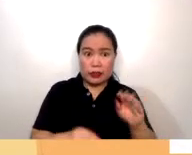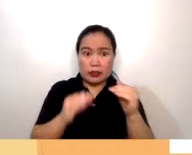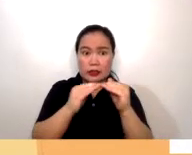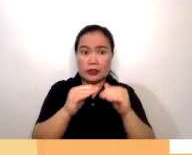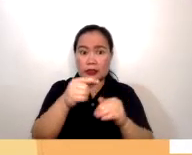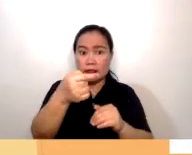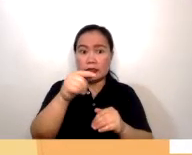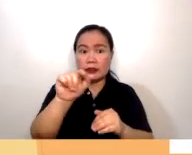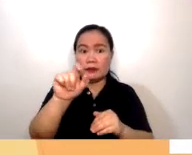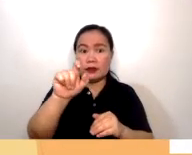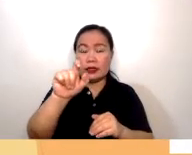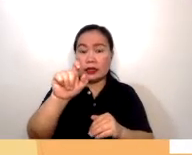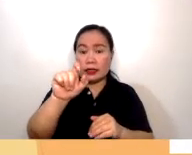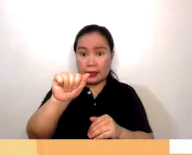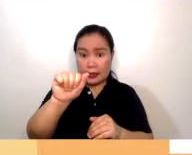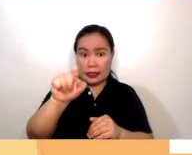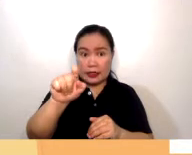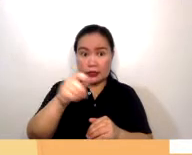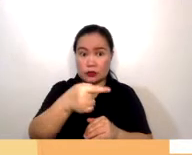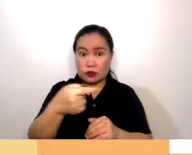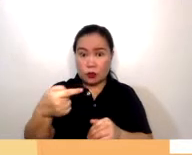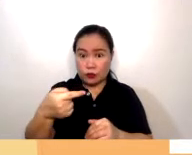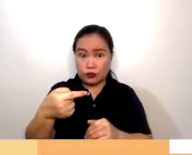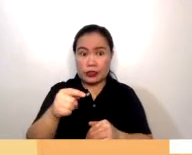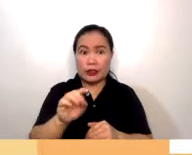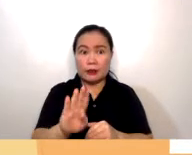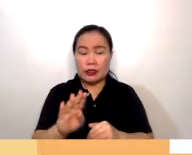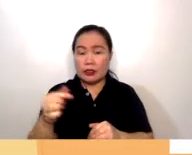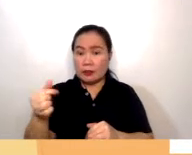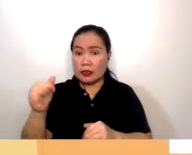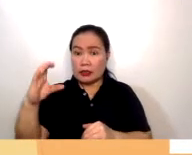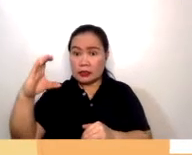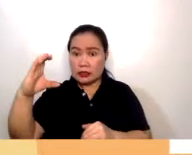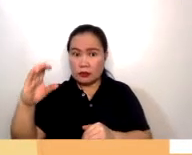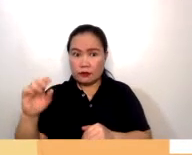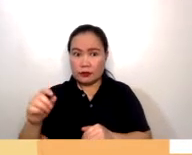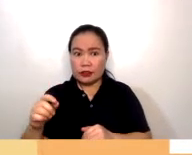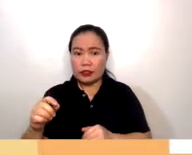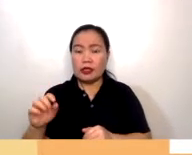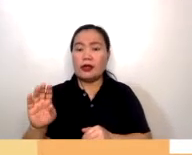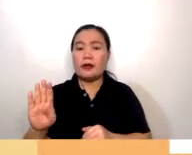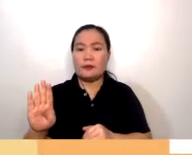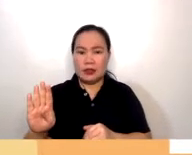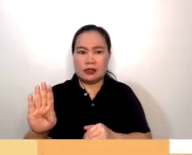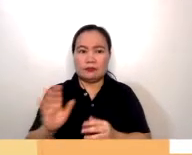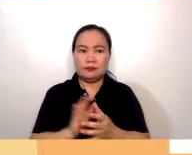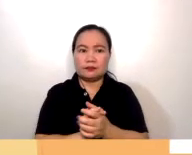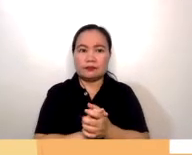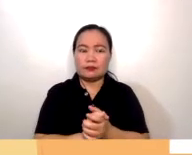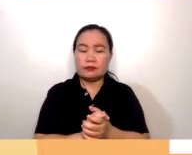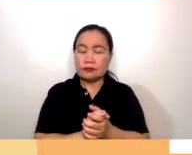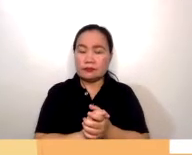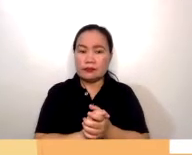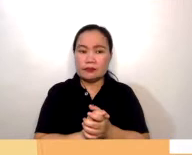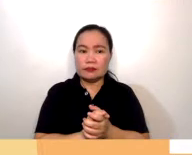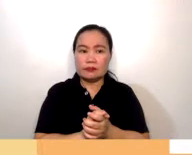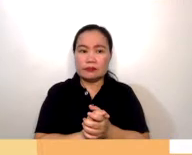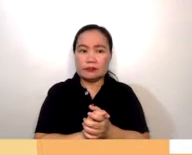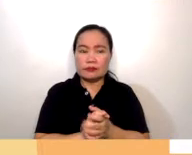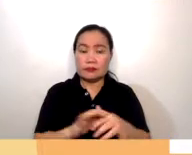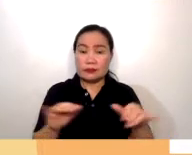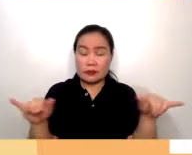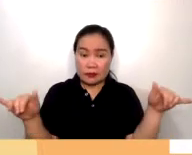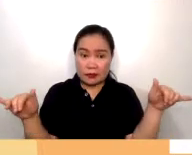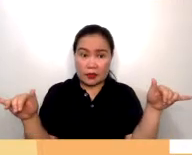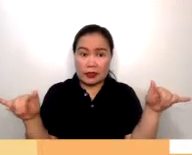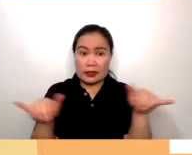c over b. So, multiplying 1 over b in the equation is